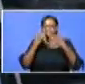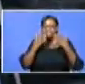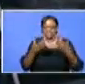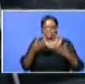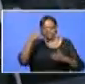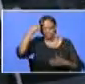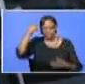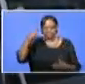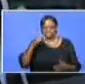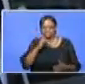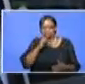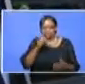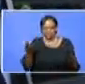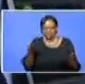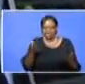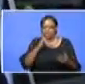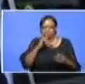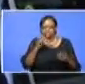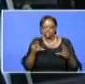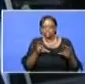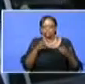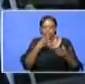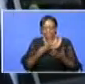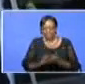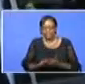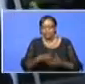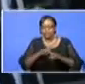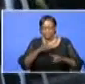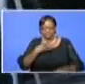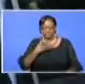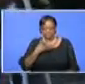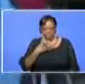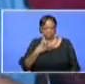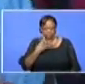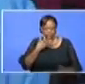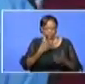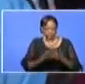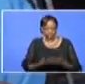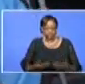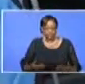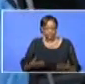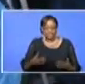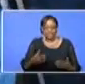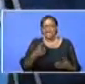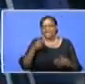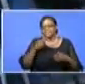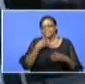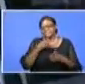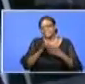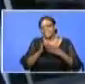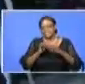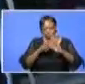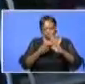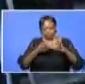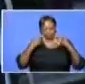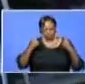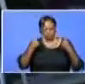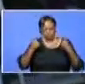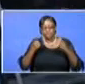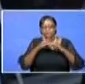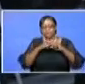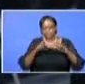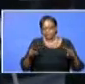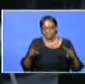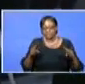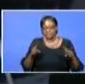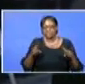wasn't for him, I wouldn't have won that race. I felt good on my breakout. I felt as though my breakout was strong, because that's like my best part of my race,